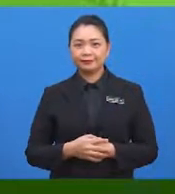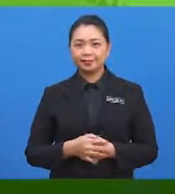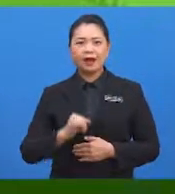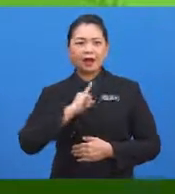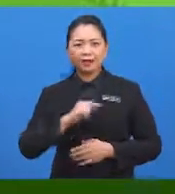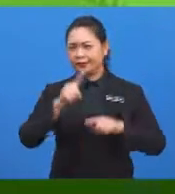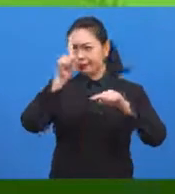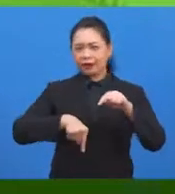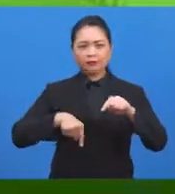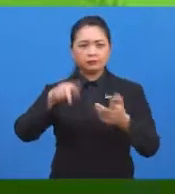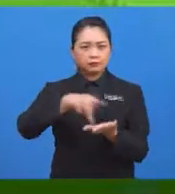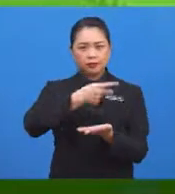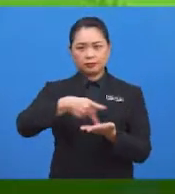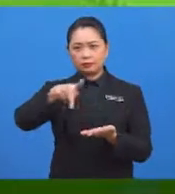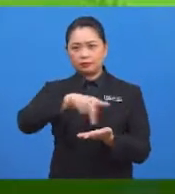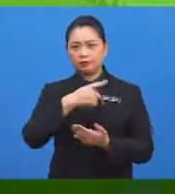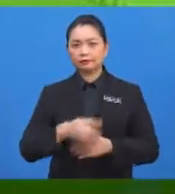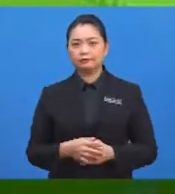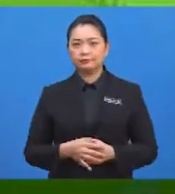I can't dance.